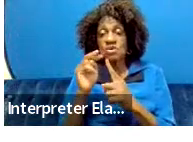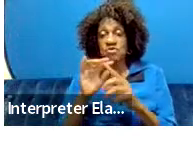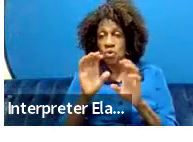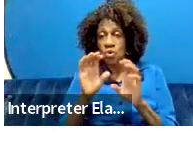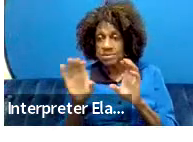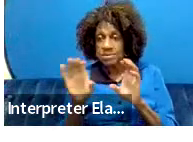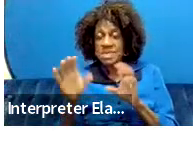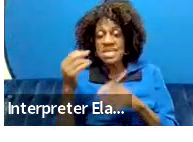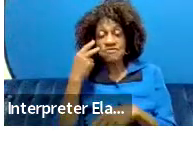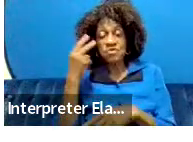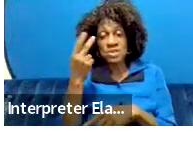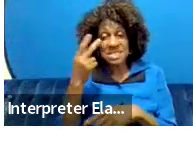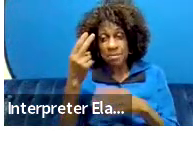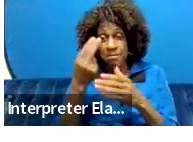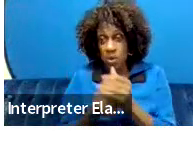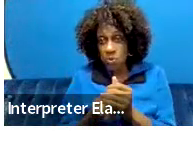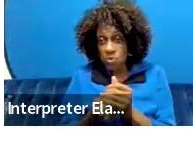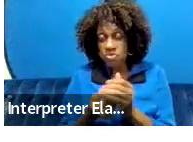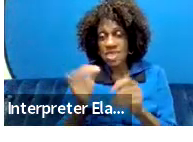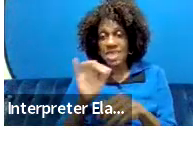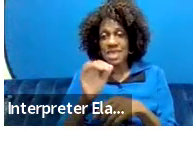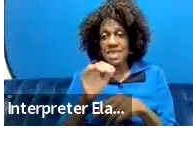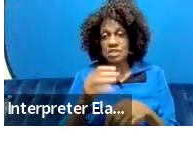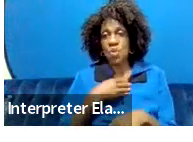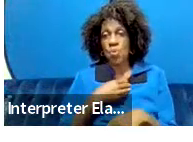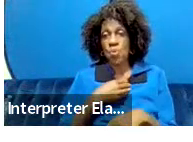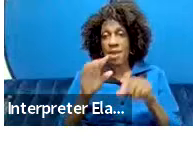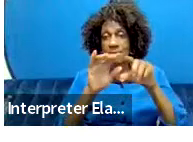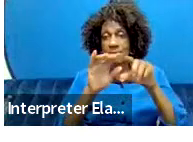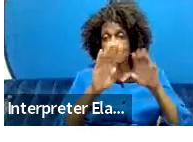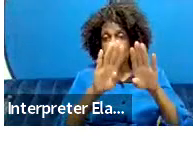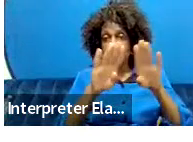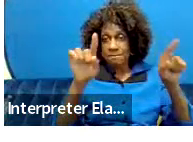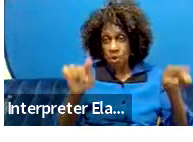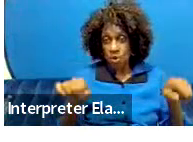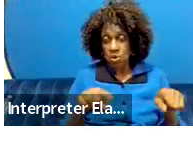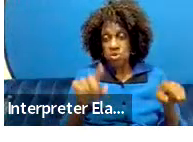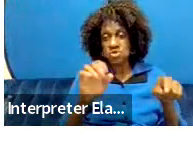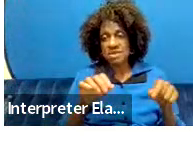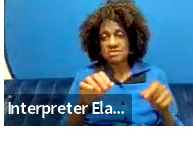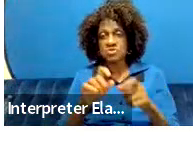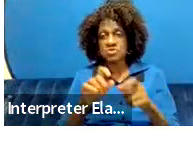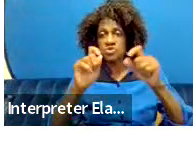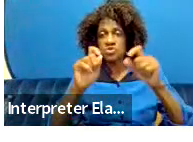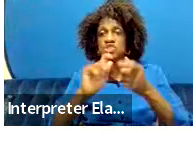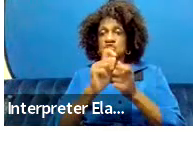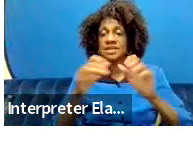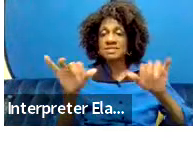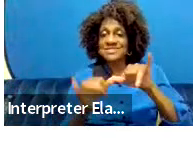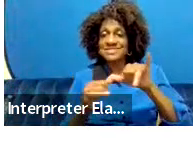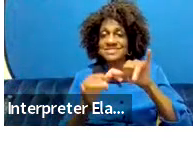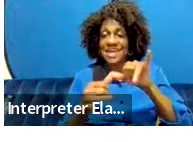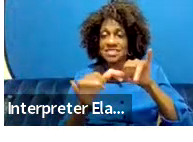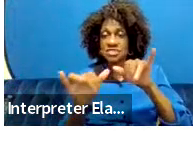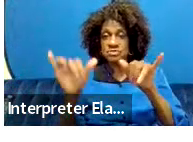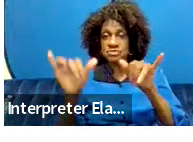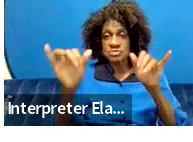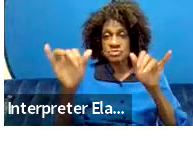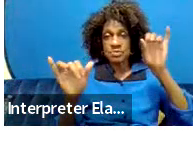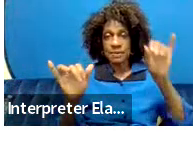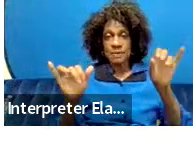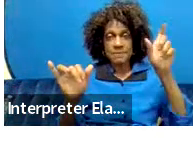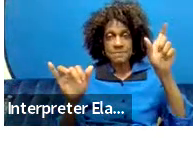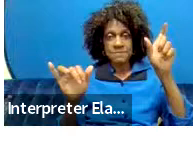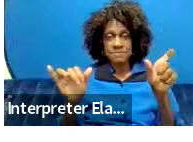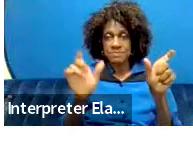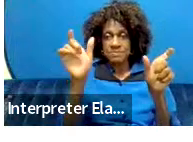to view both captioning and your whiteboard presentation, you will need to resize your screens side by side to be able to do that. This